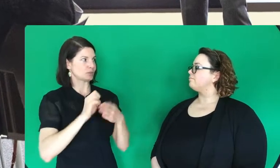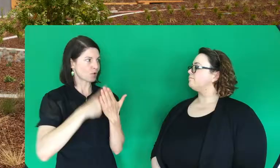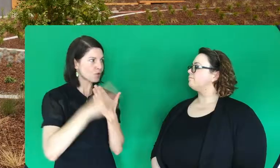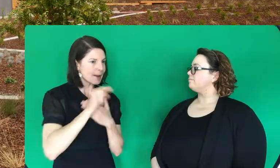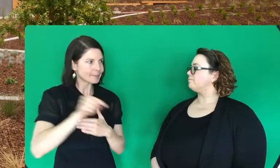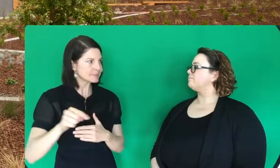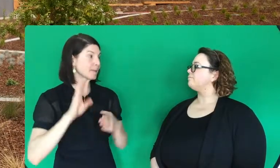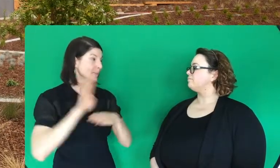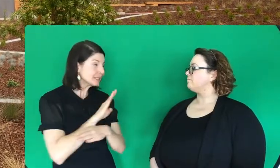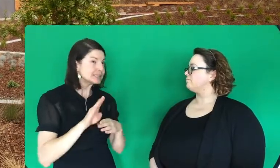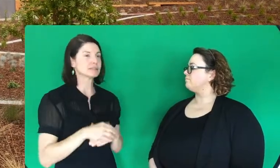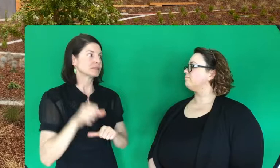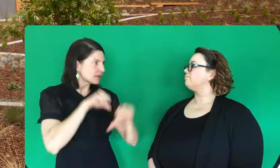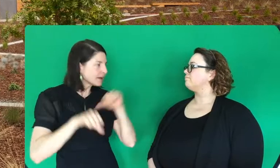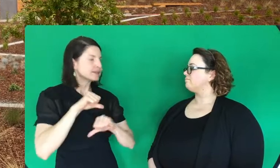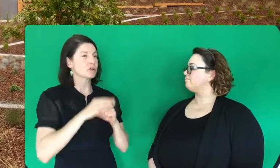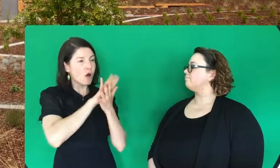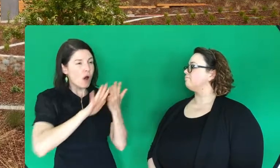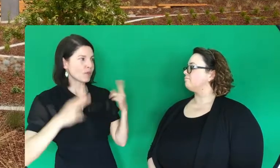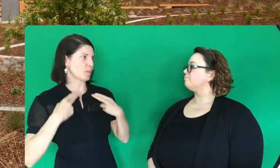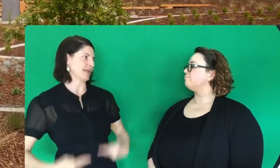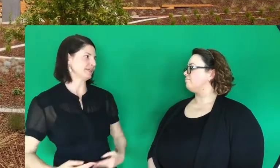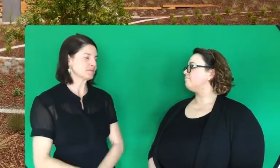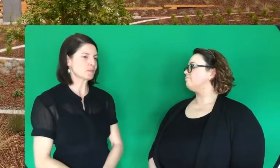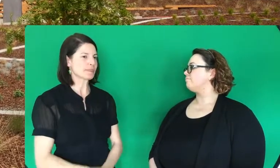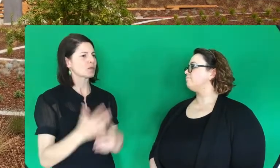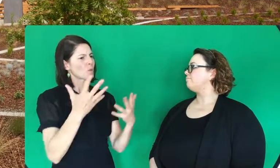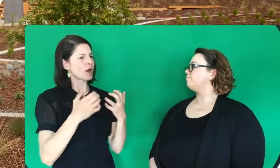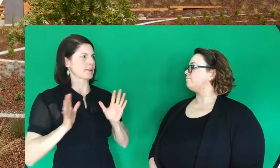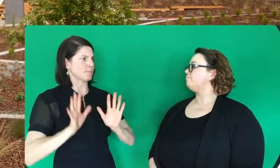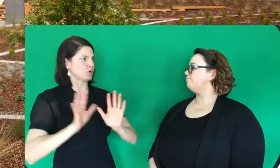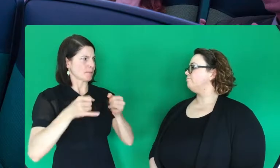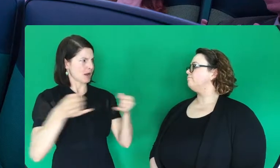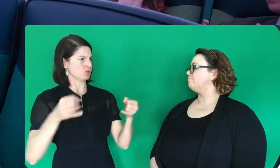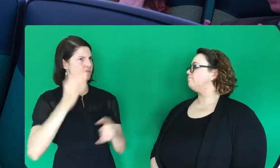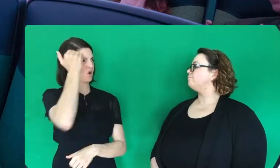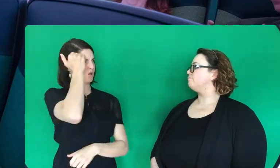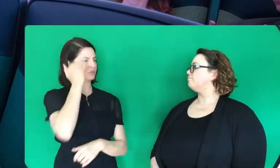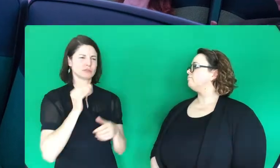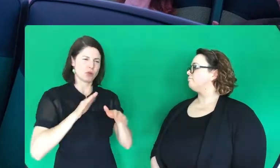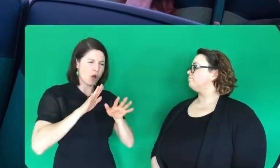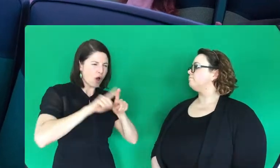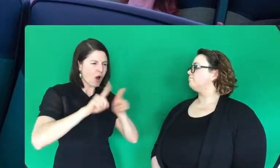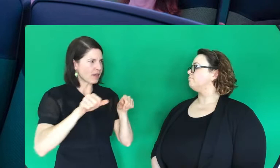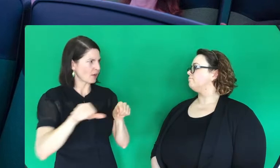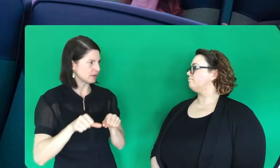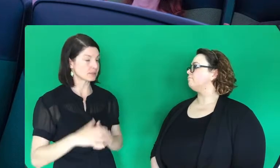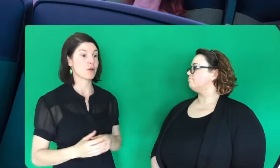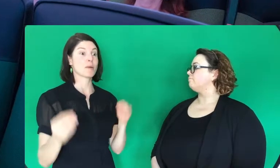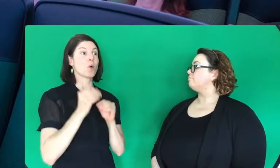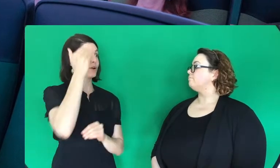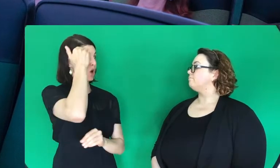our entrepreneurship programs, business, the sciences, and all the humanities. We want to push the boundaries of knowledge in all